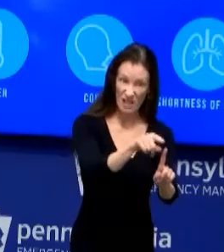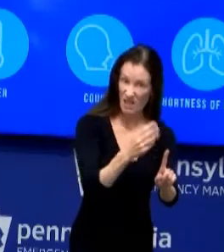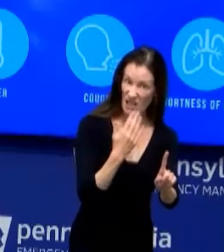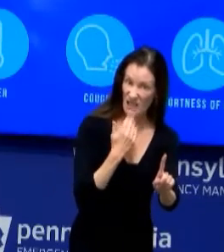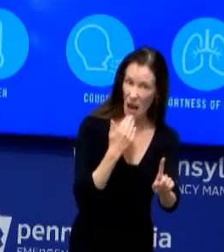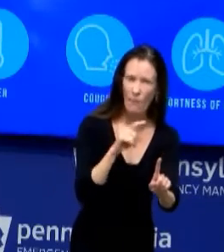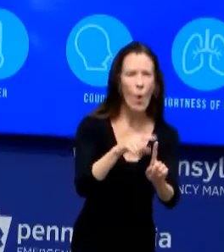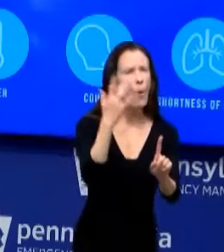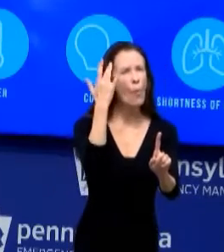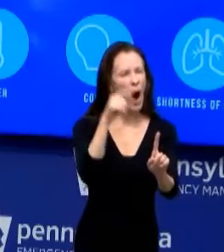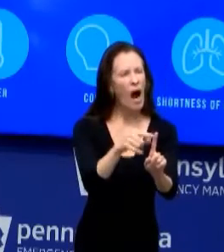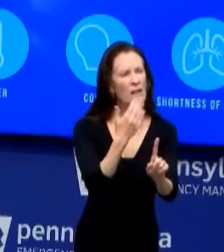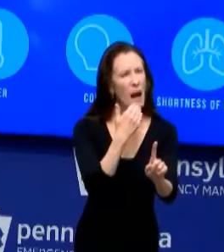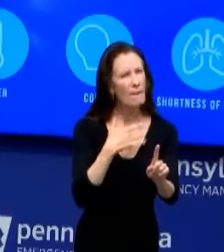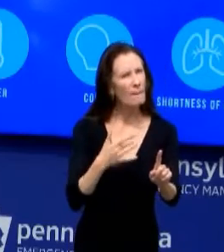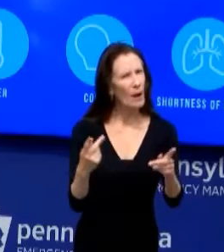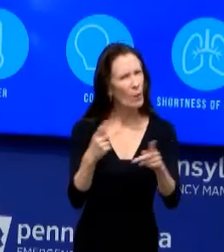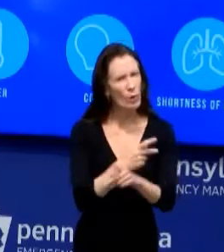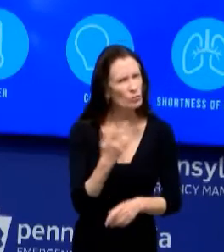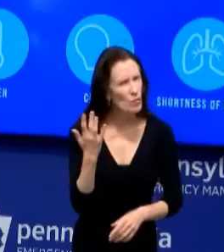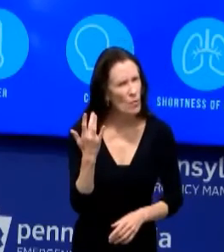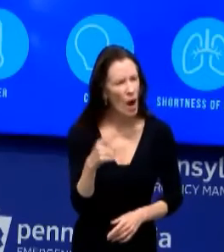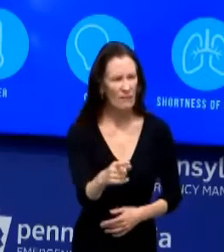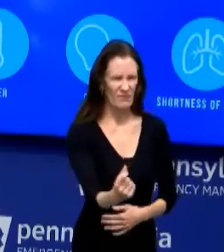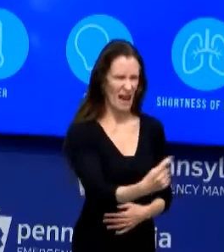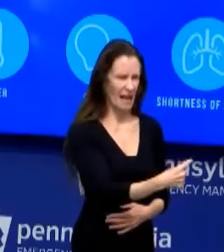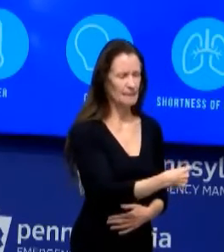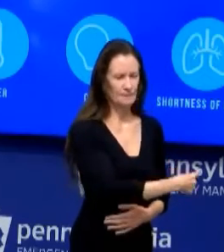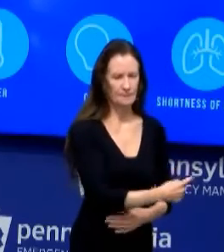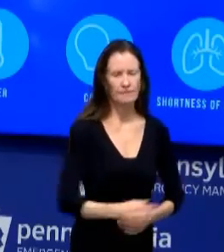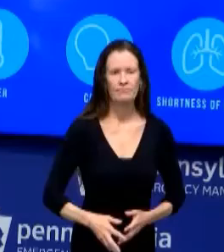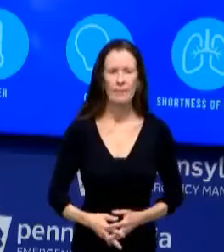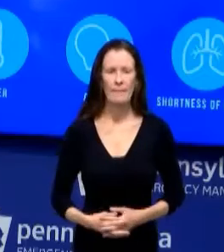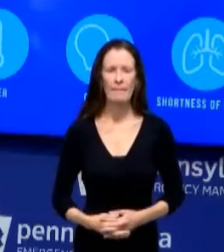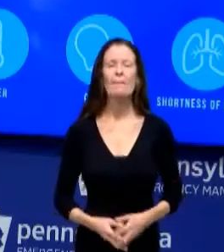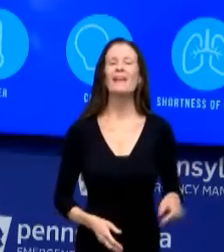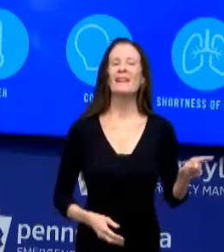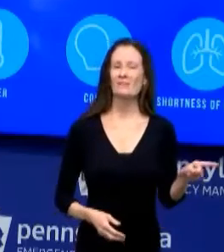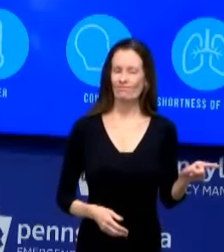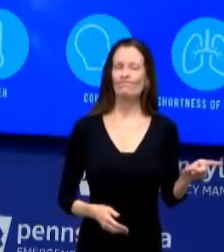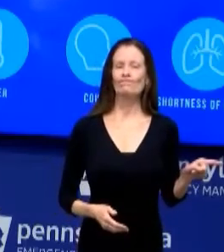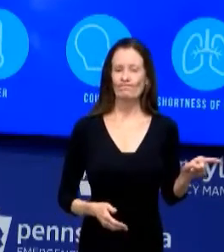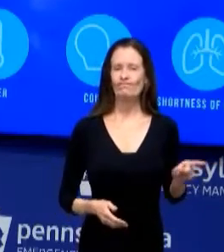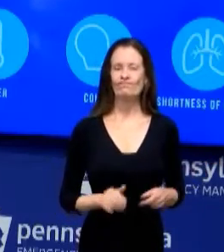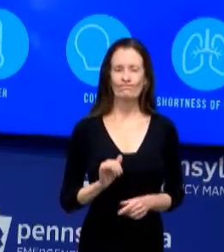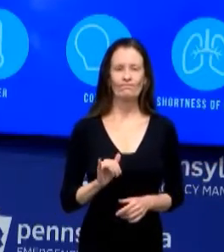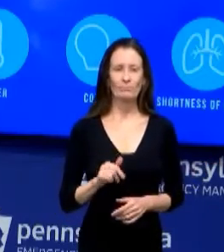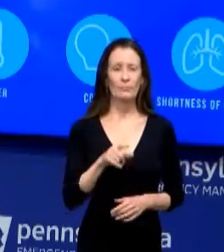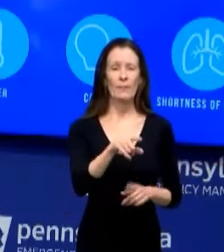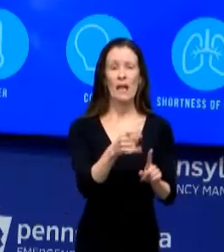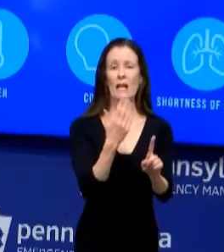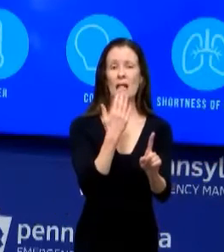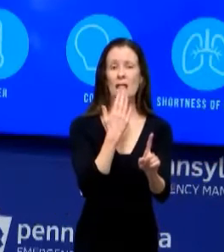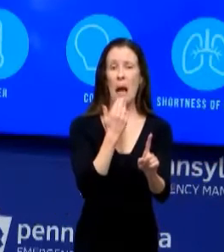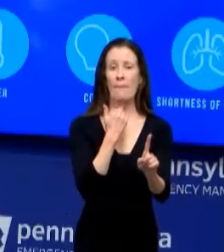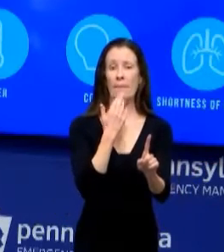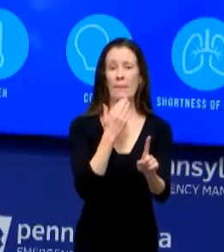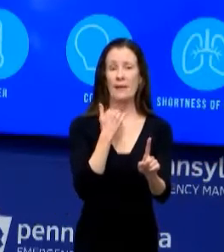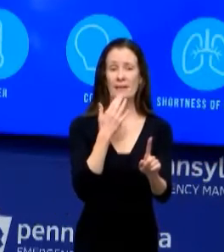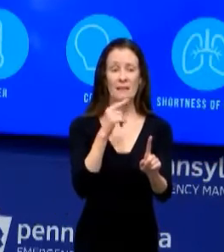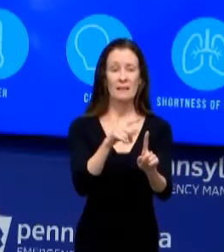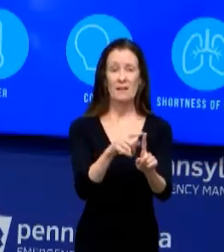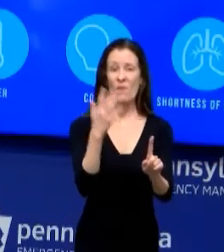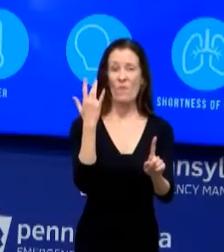more serious case of COVID-19. Besides it being a chronic medical condition, it's not exactly